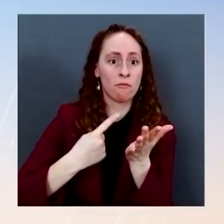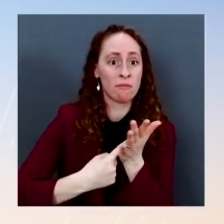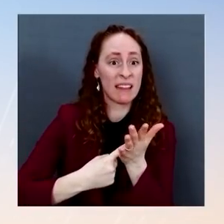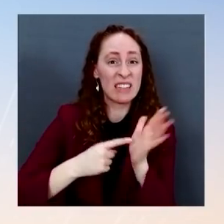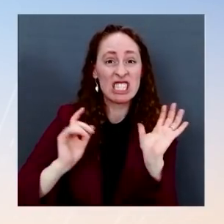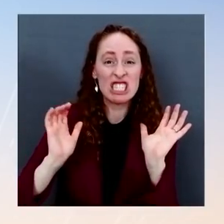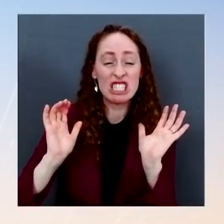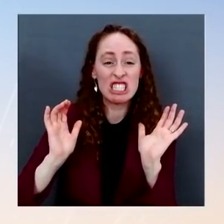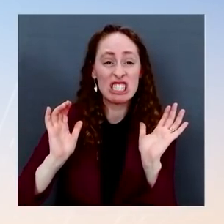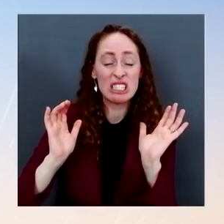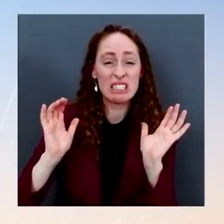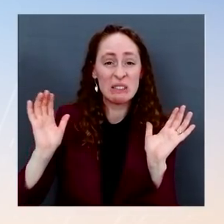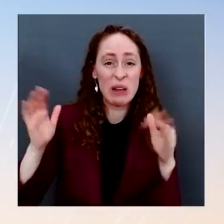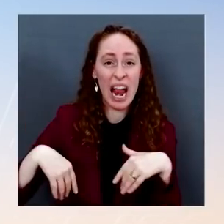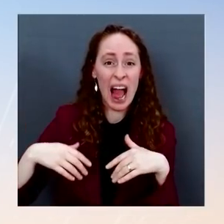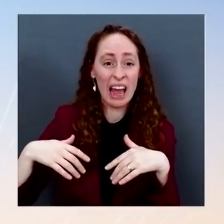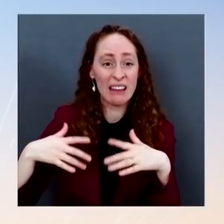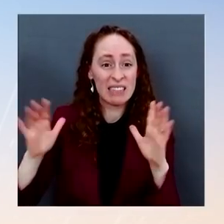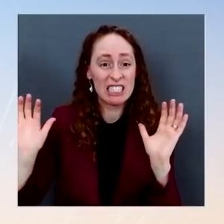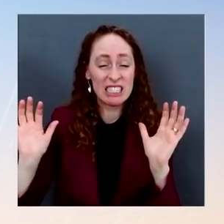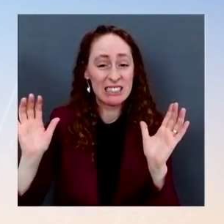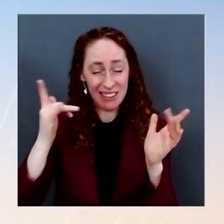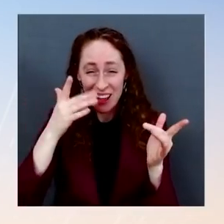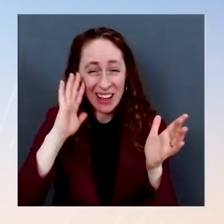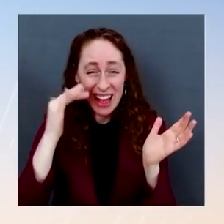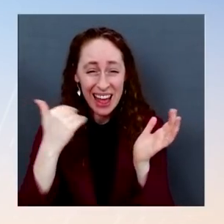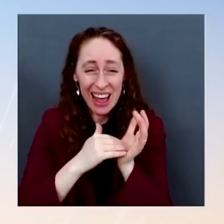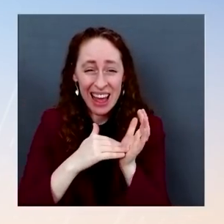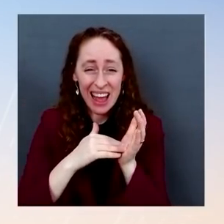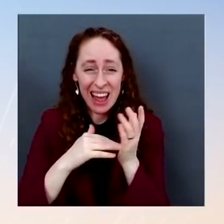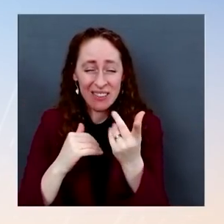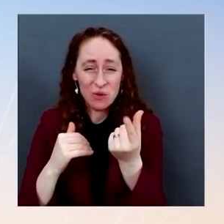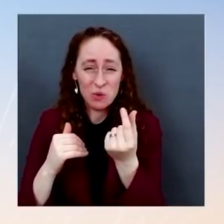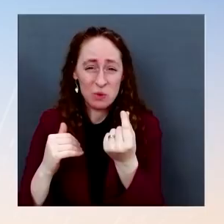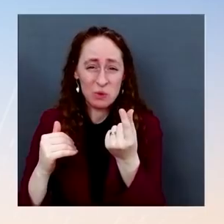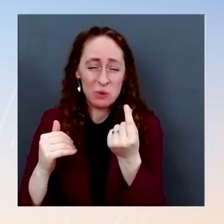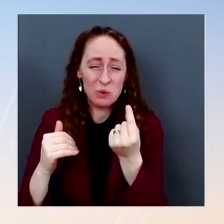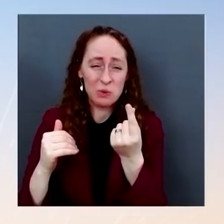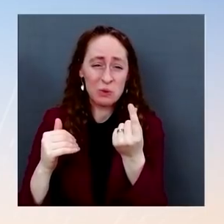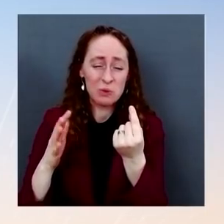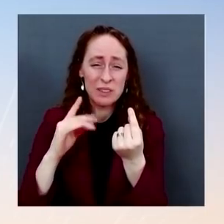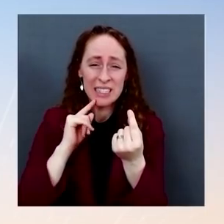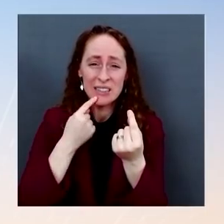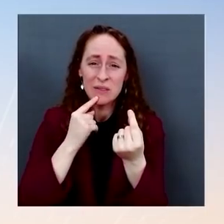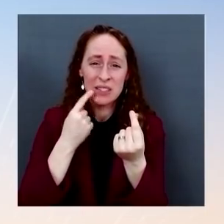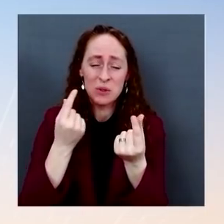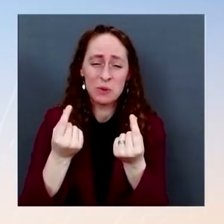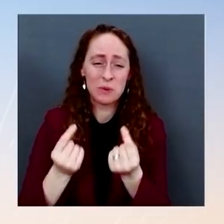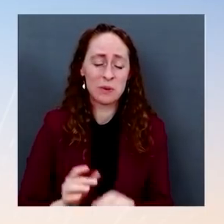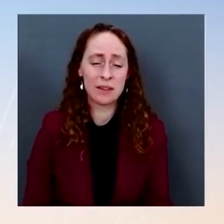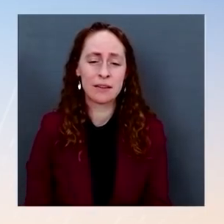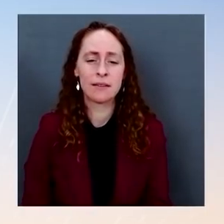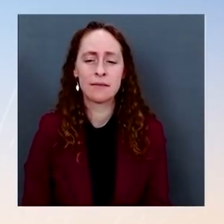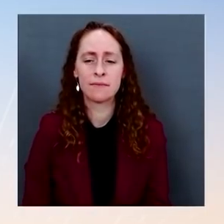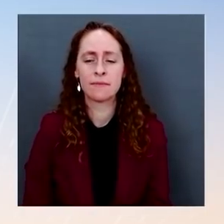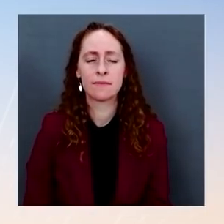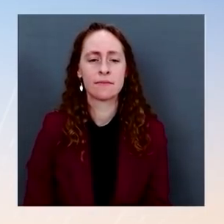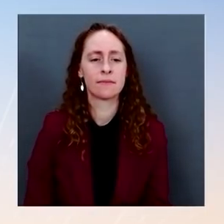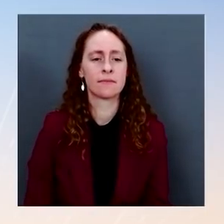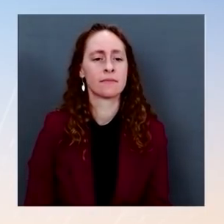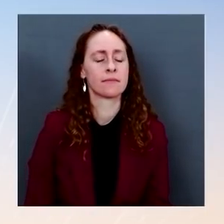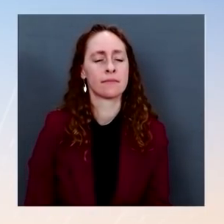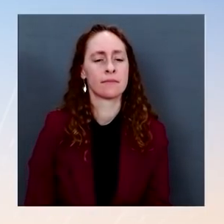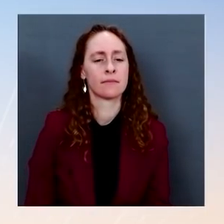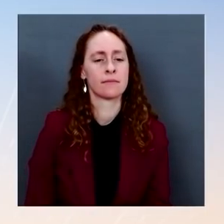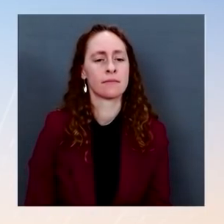said, because of the way that the Iranians approached and participated in the last round of